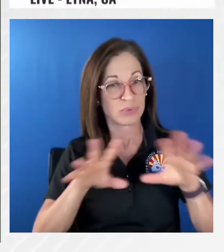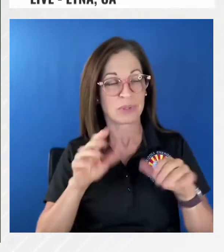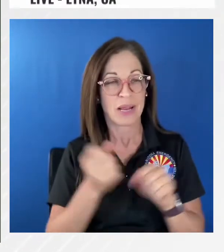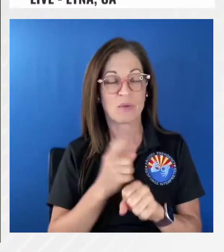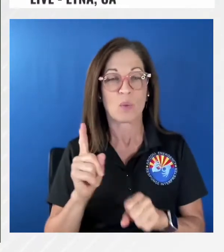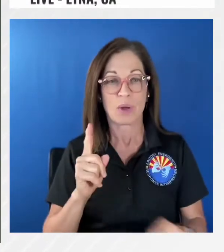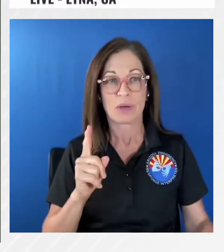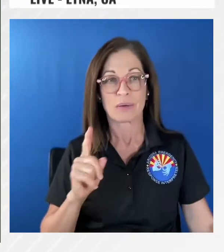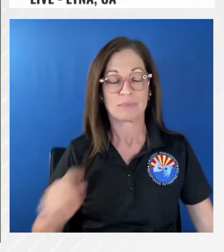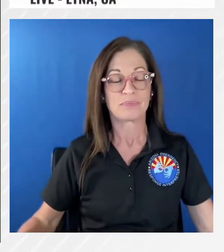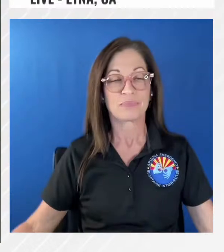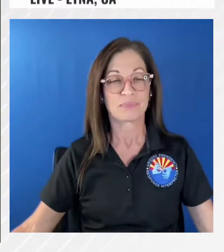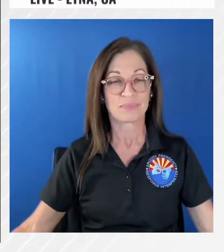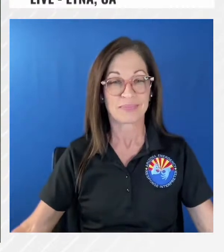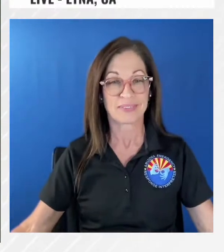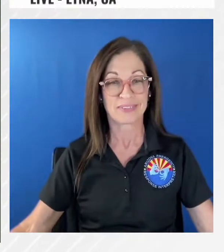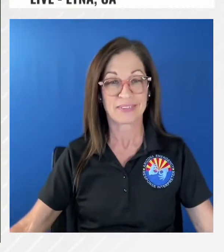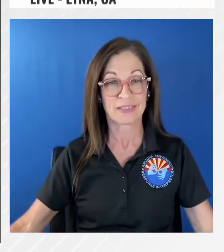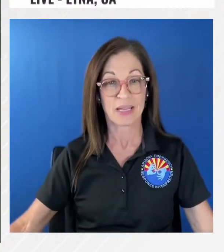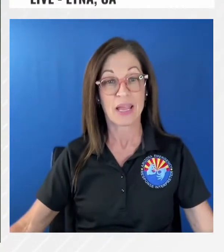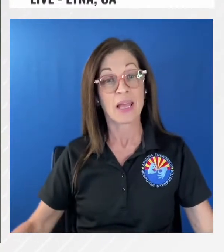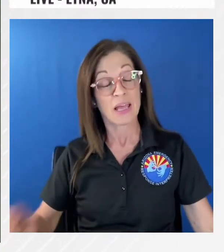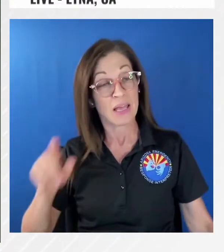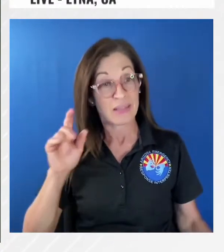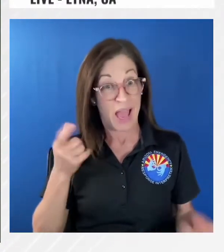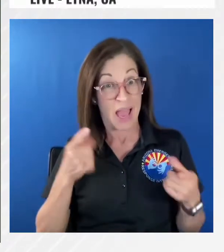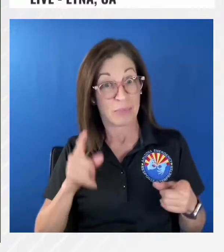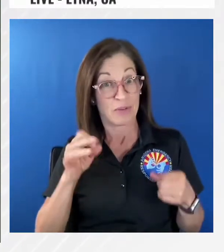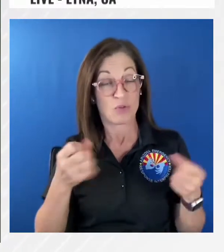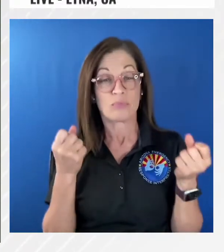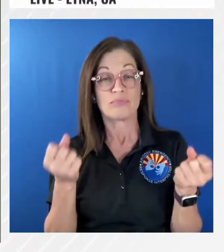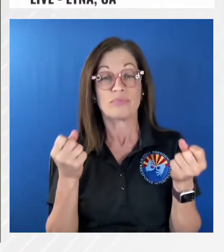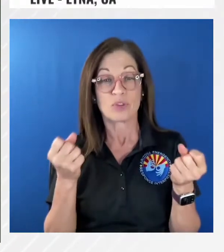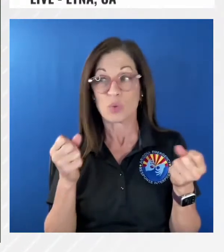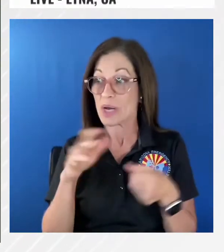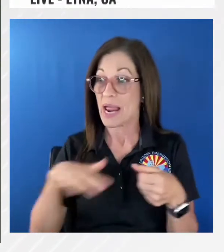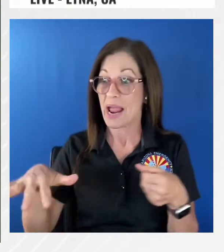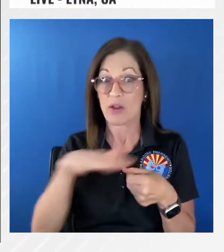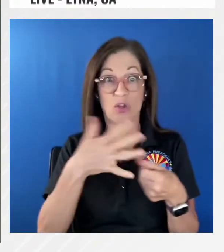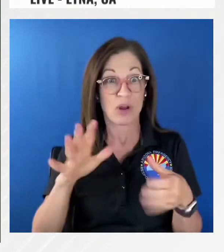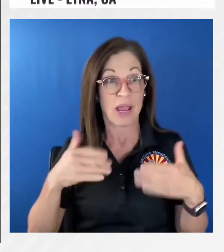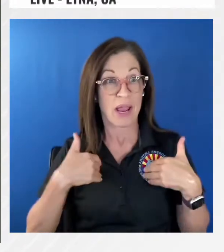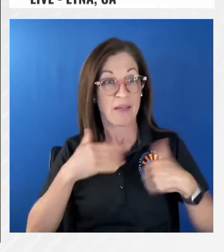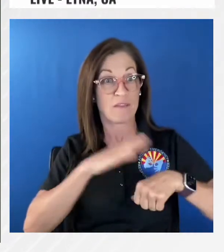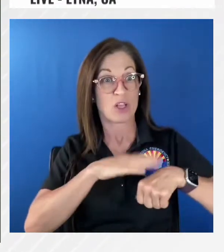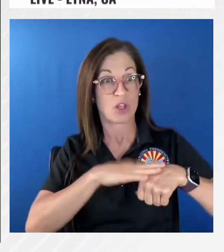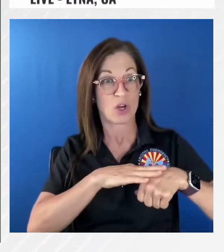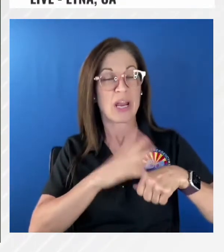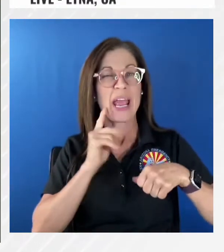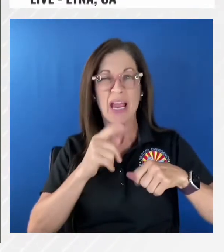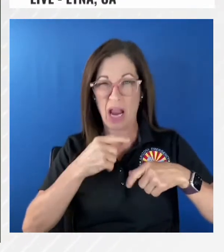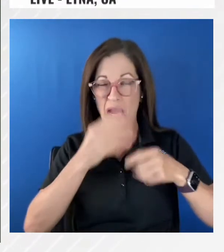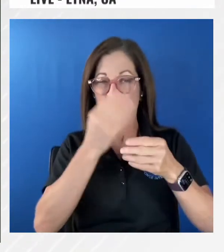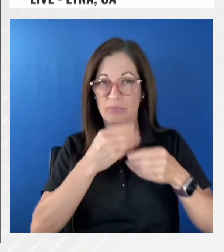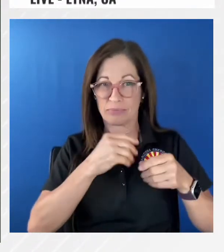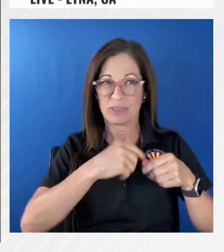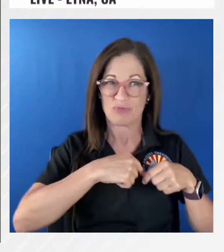tonight is that if you're driving through an area that has been alerted, it puts a pretty big perimeter out. So there was